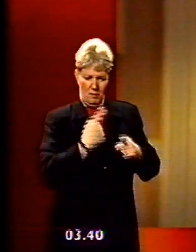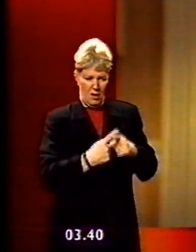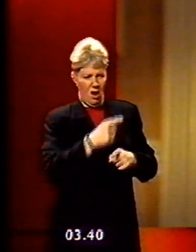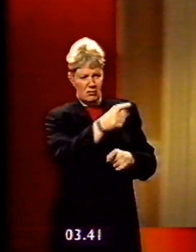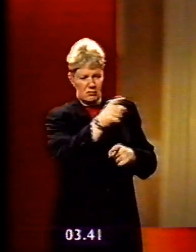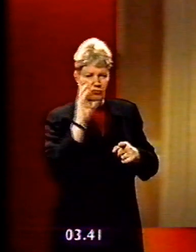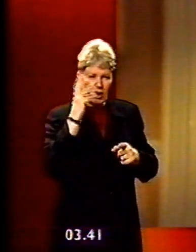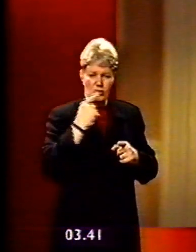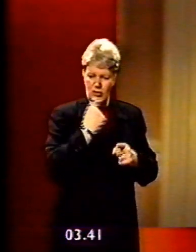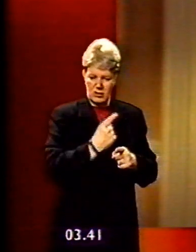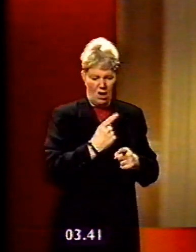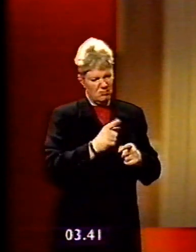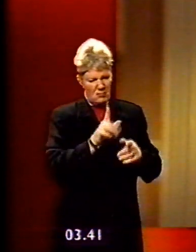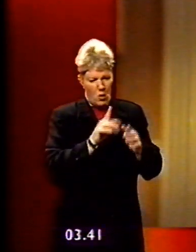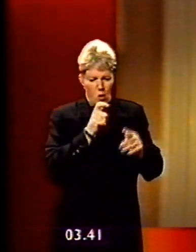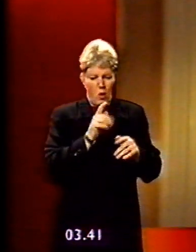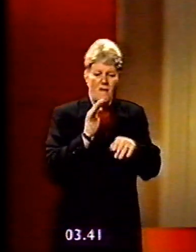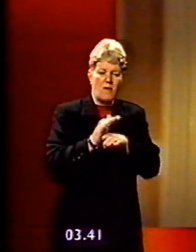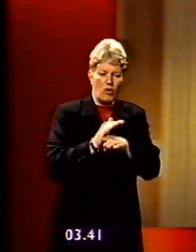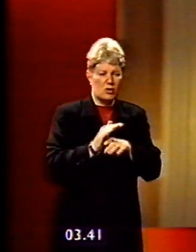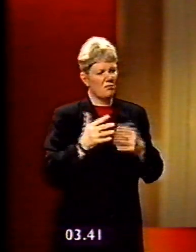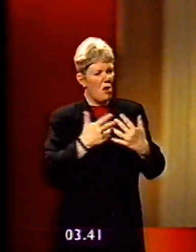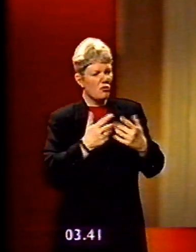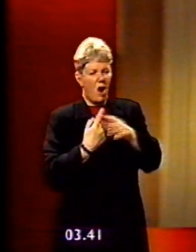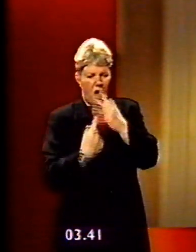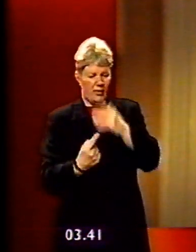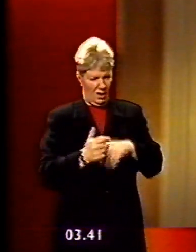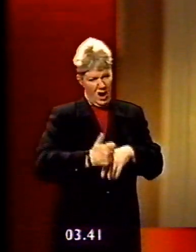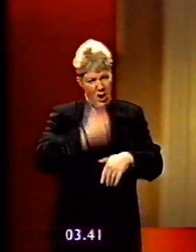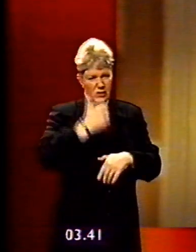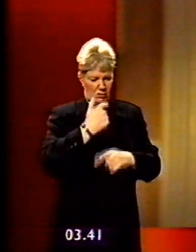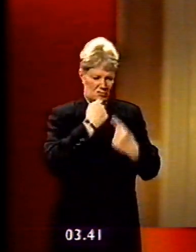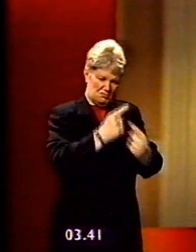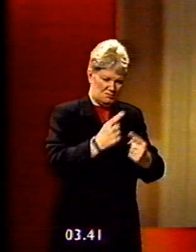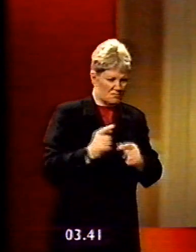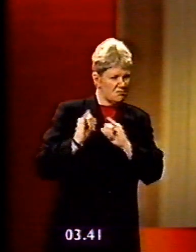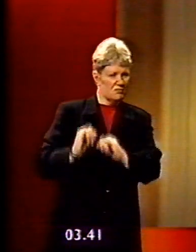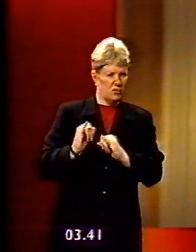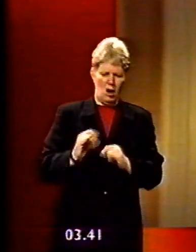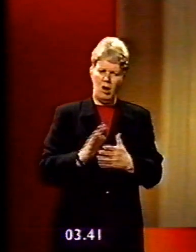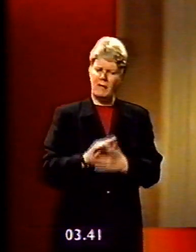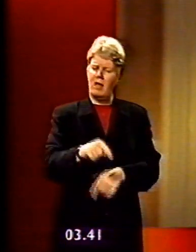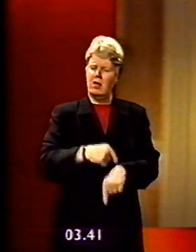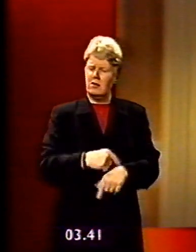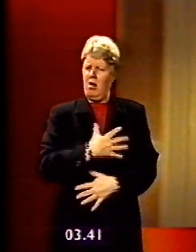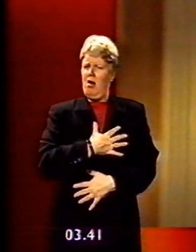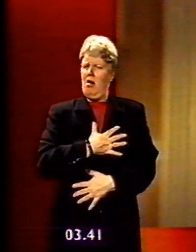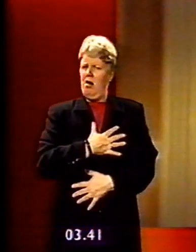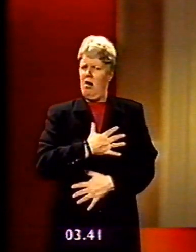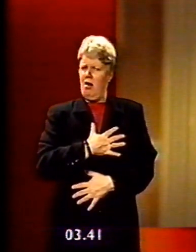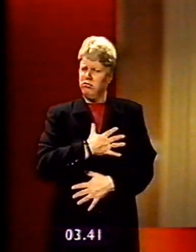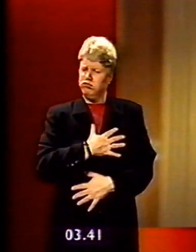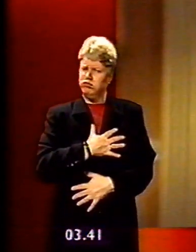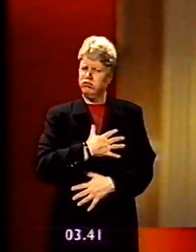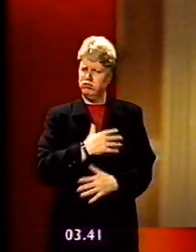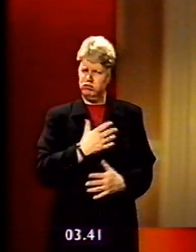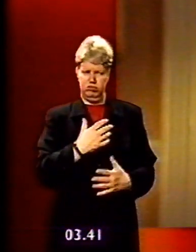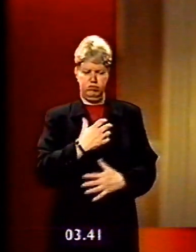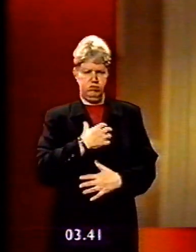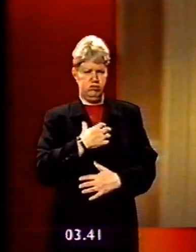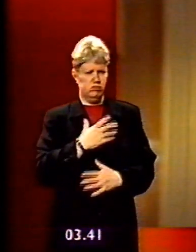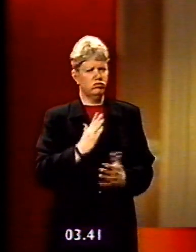foreign neighbors. So it was a very frightening time. You were caught out once in the coup, weren't